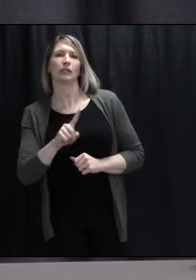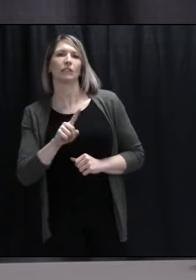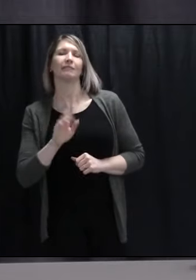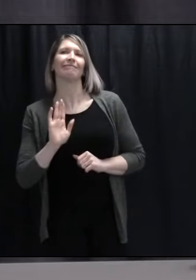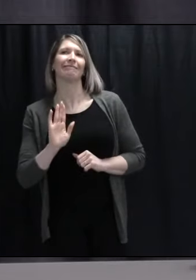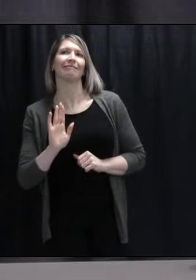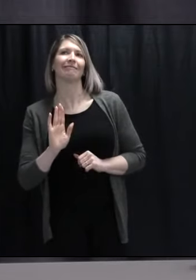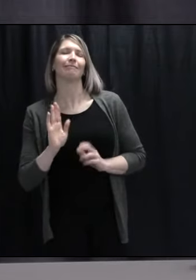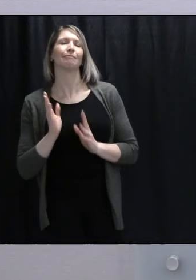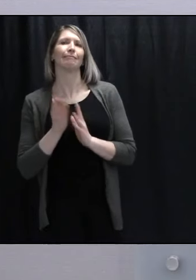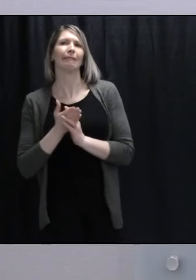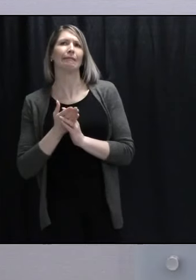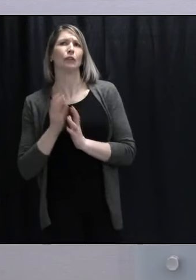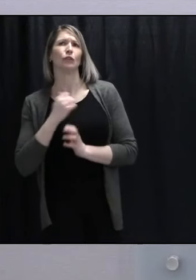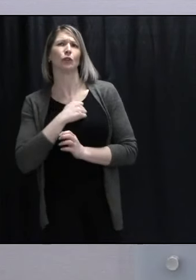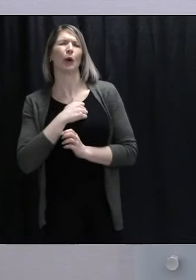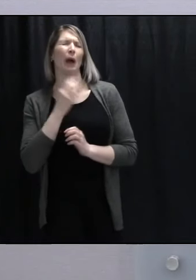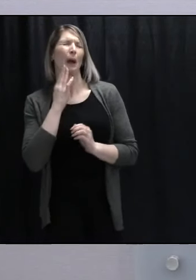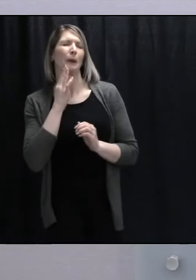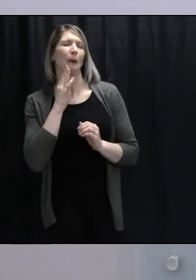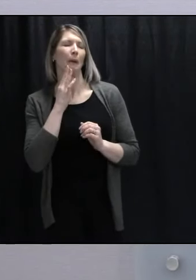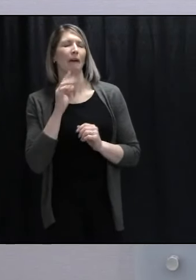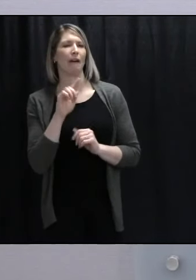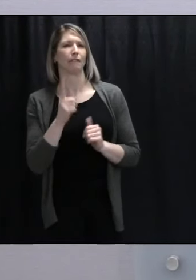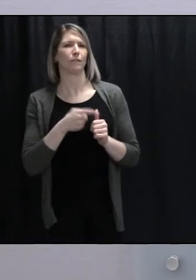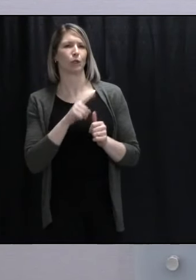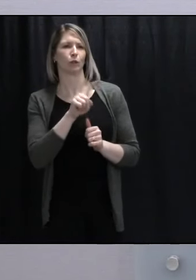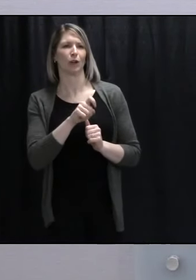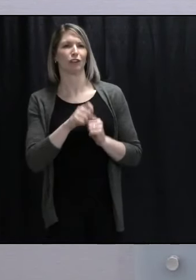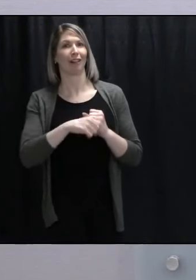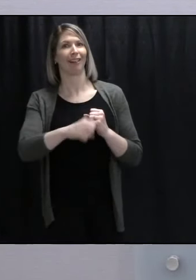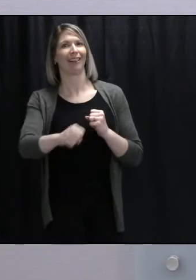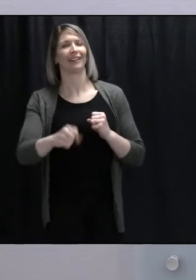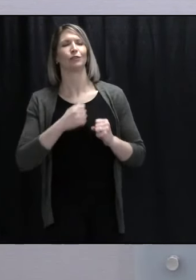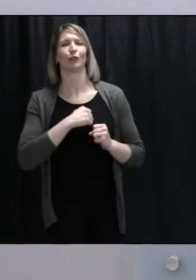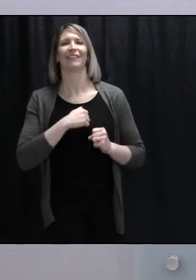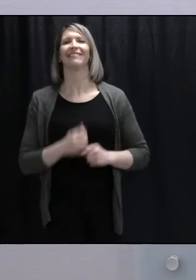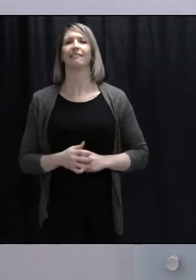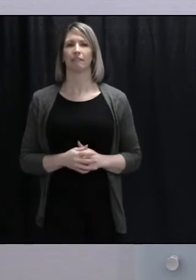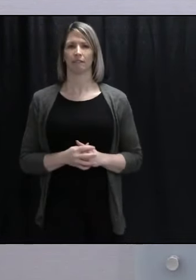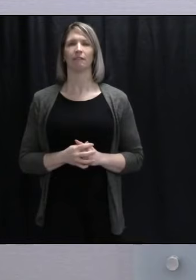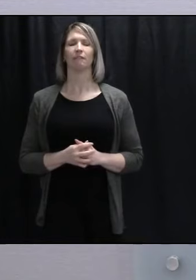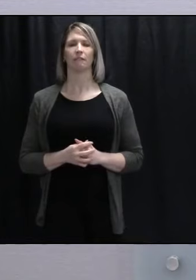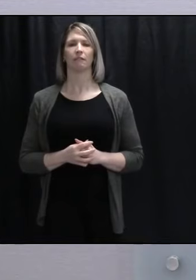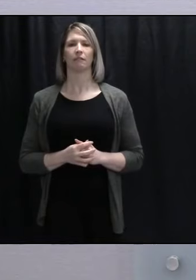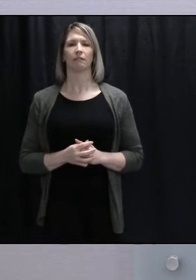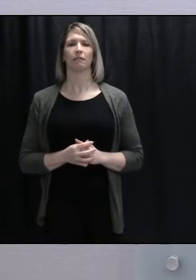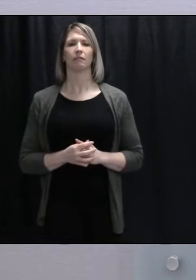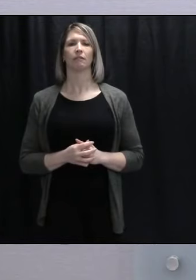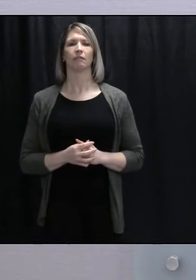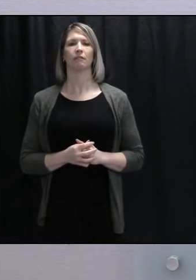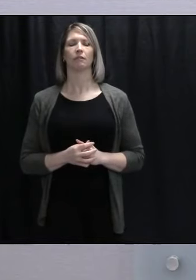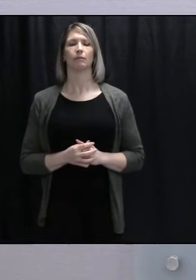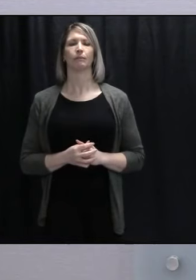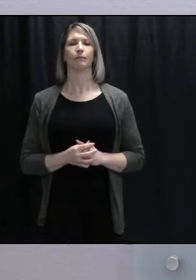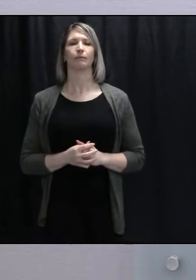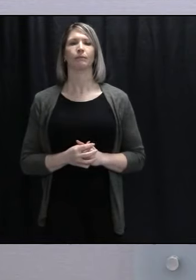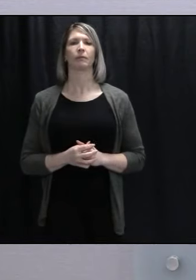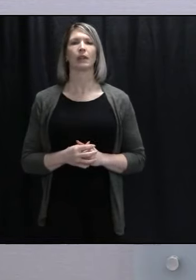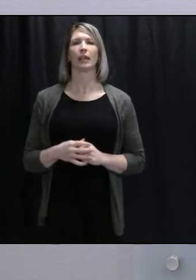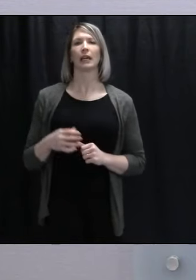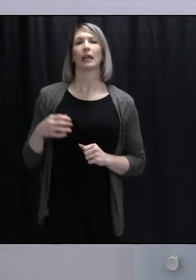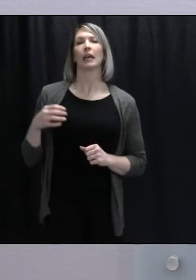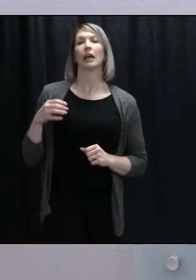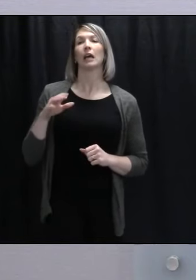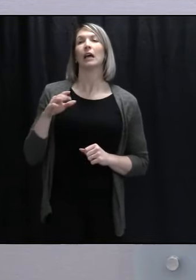Yeah, sorry. I know it went on a bit long. I'm curious also, Minister, you mentioned that a few moments ago that we have about a week